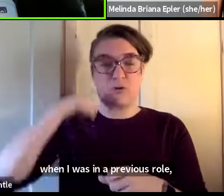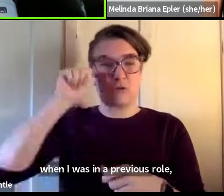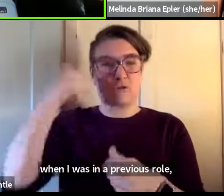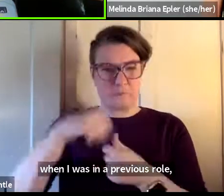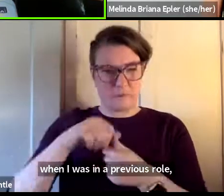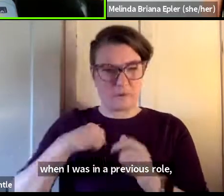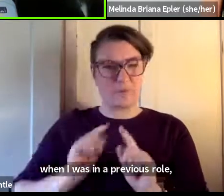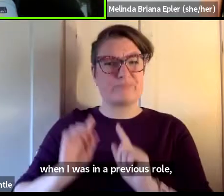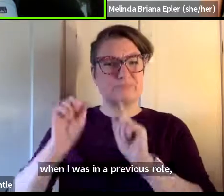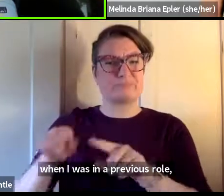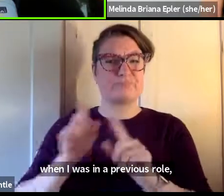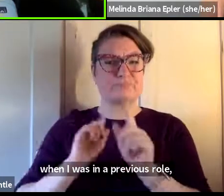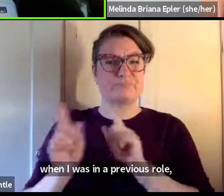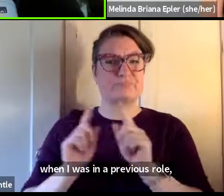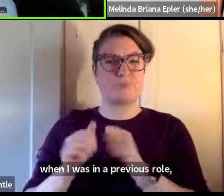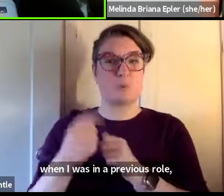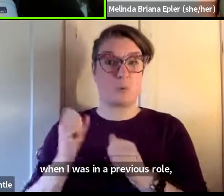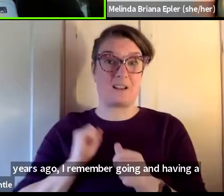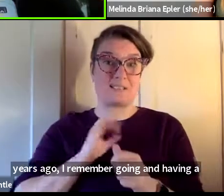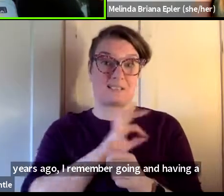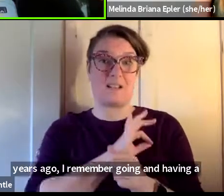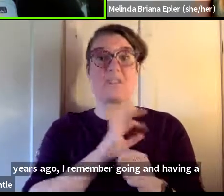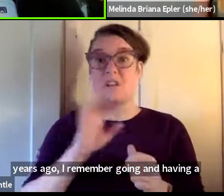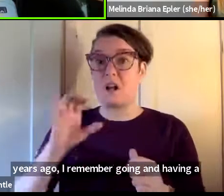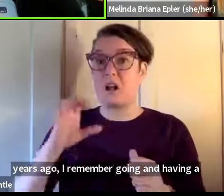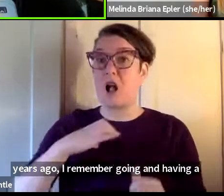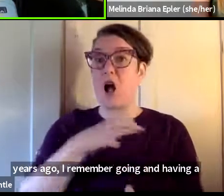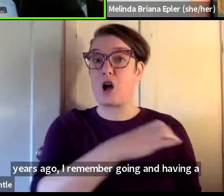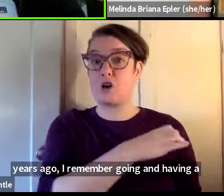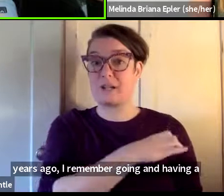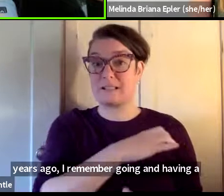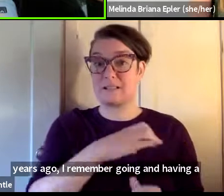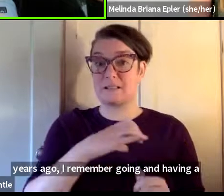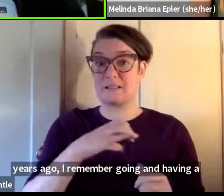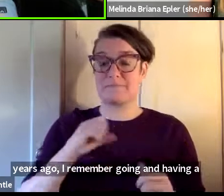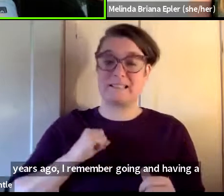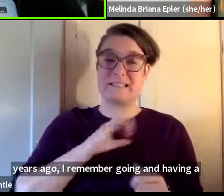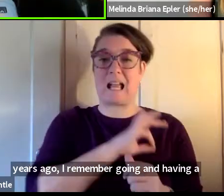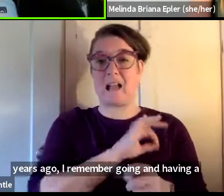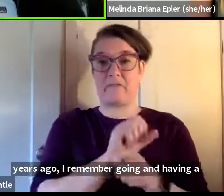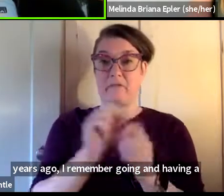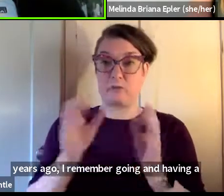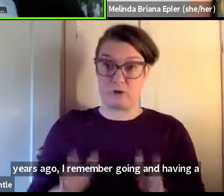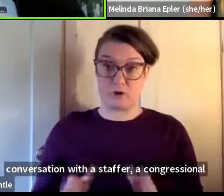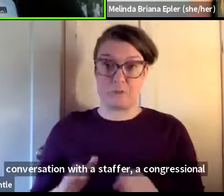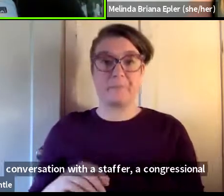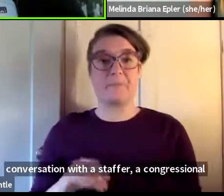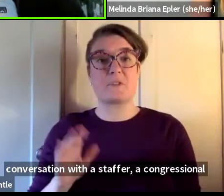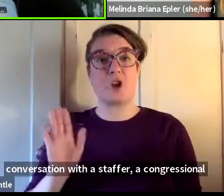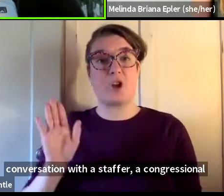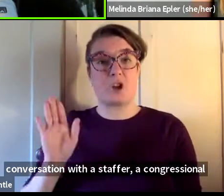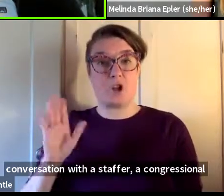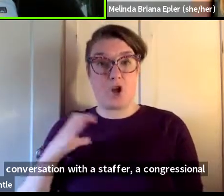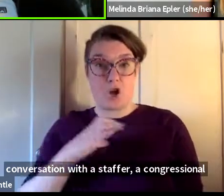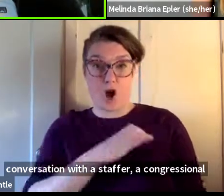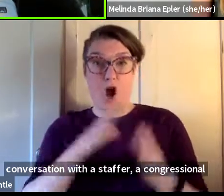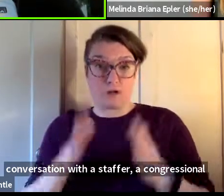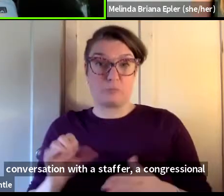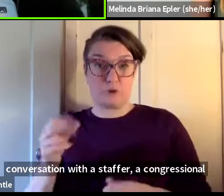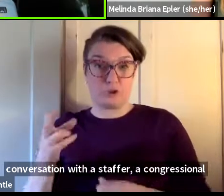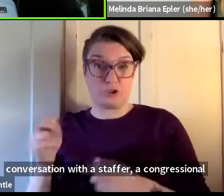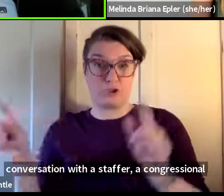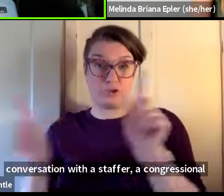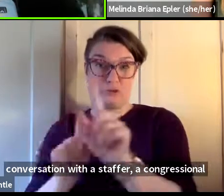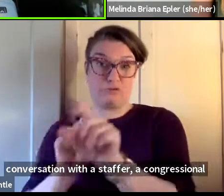having a conversation with a staffer, a congressional staffer, and her member or the congressperson that she